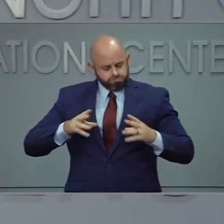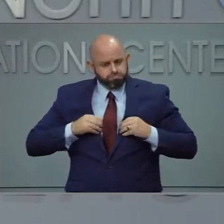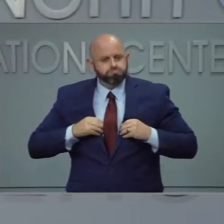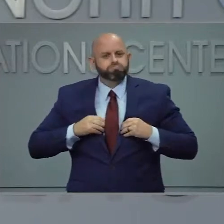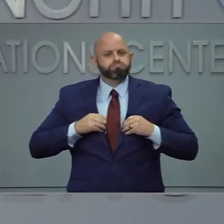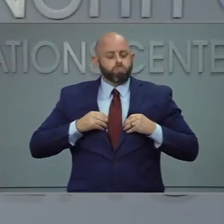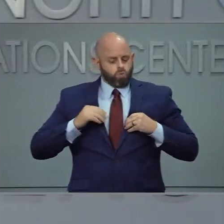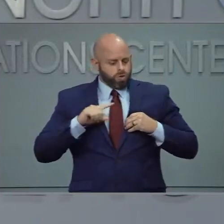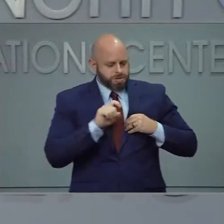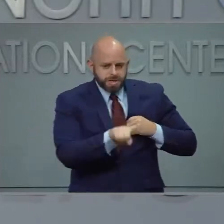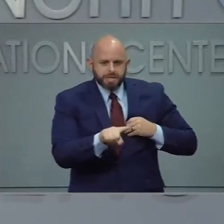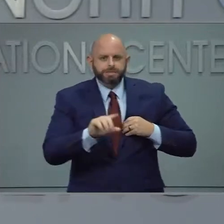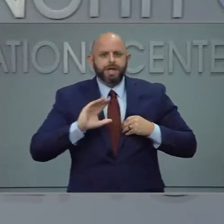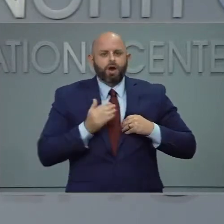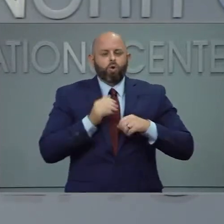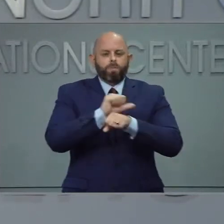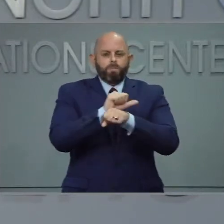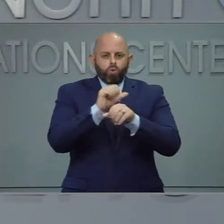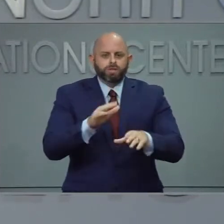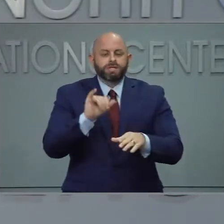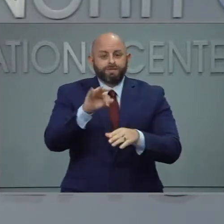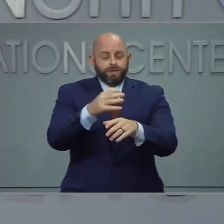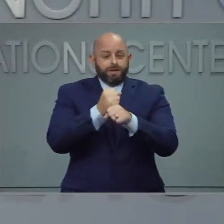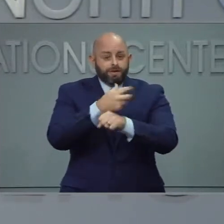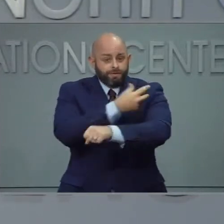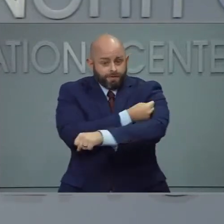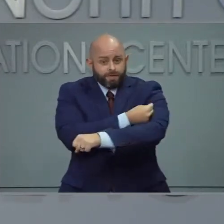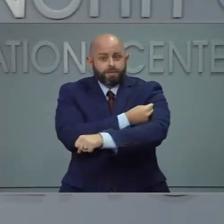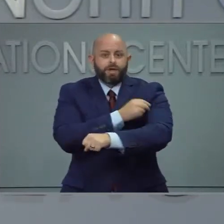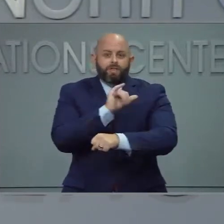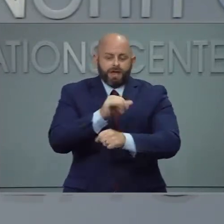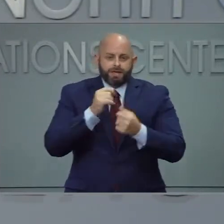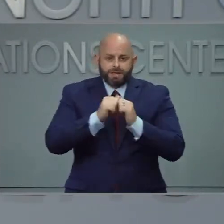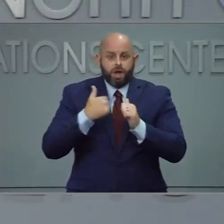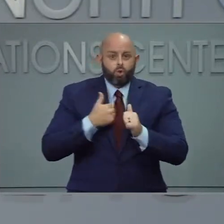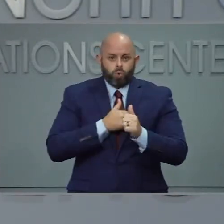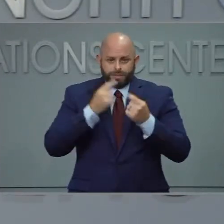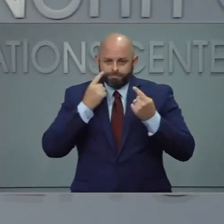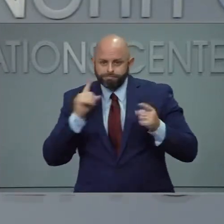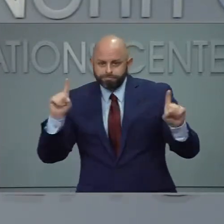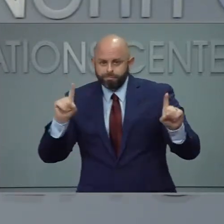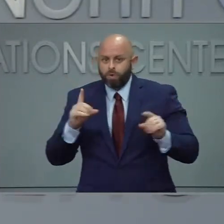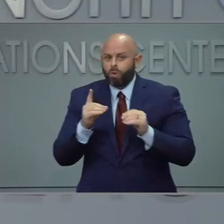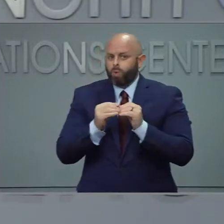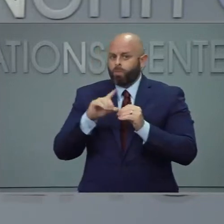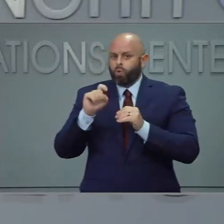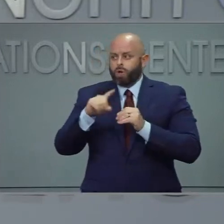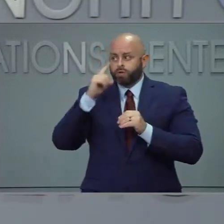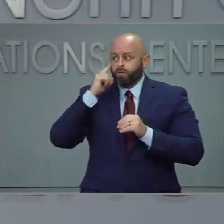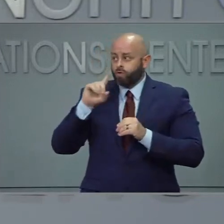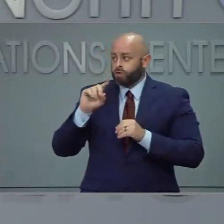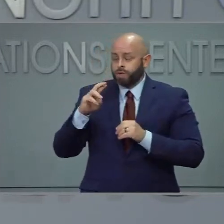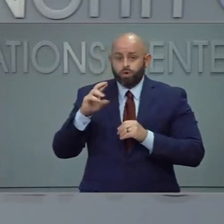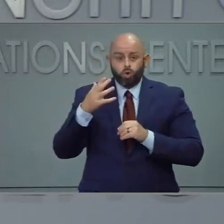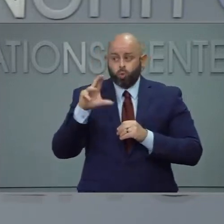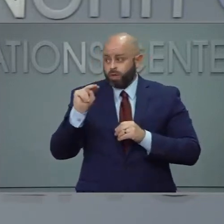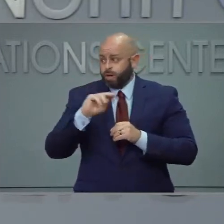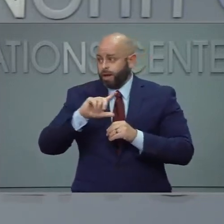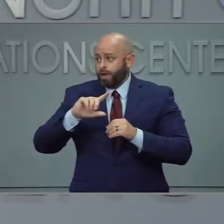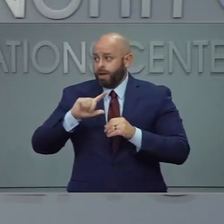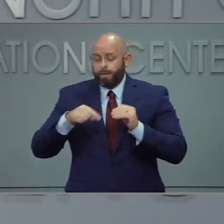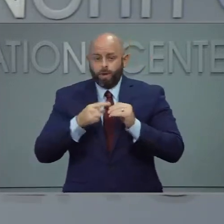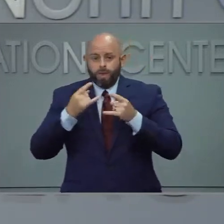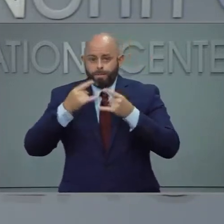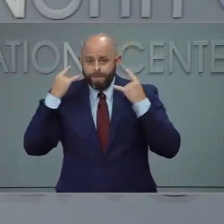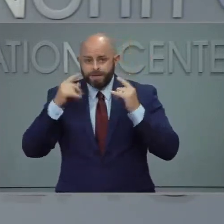government's stepping up. This is the way to get through this. I have one quick question for Dr. Cohen on the masking policies